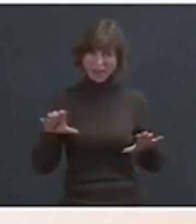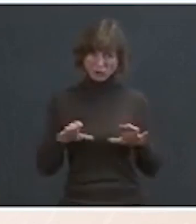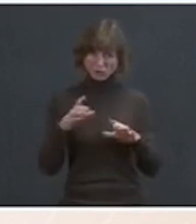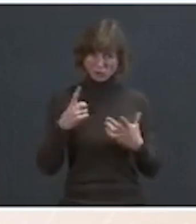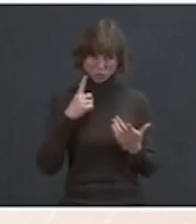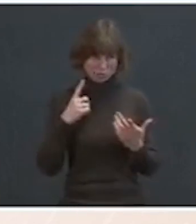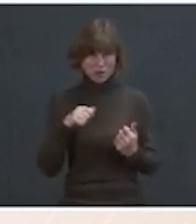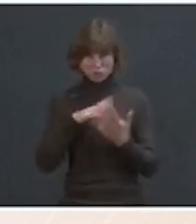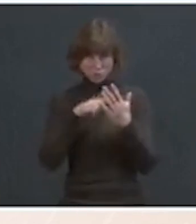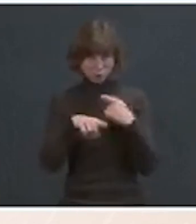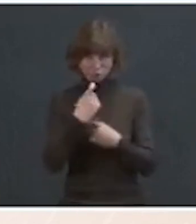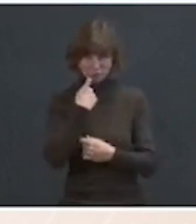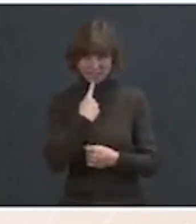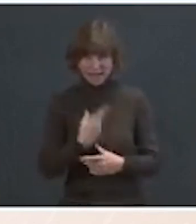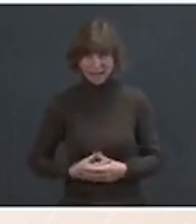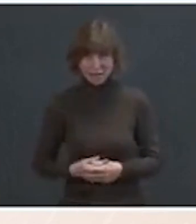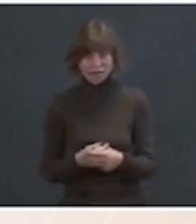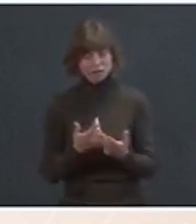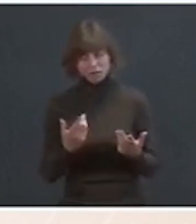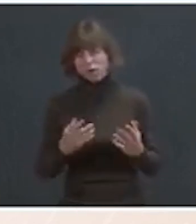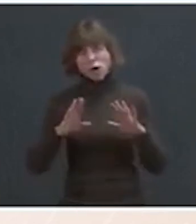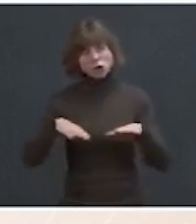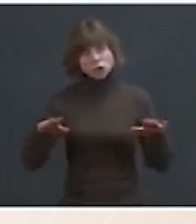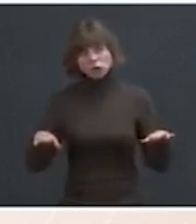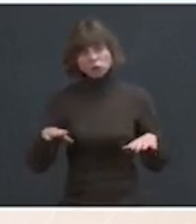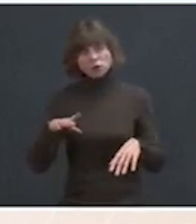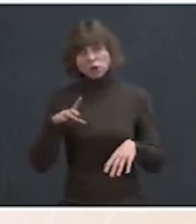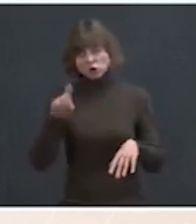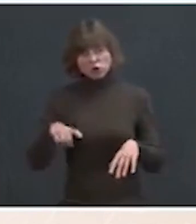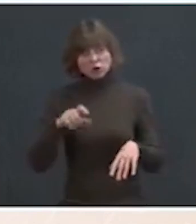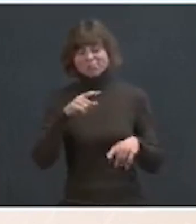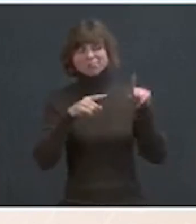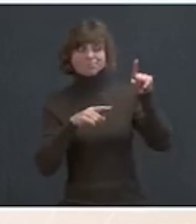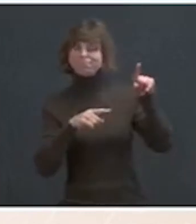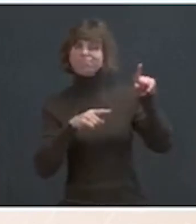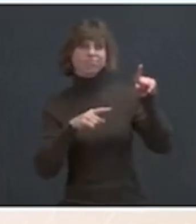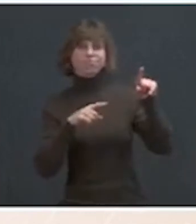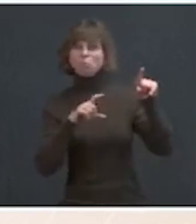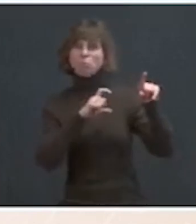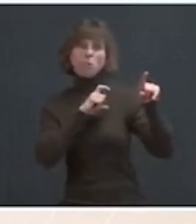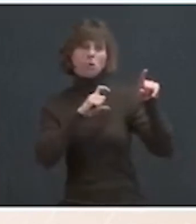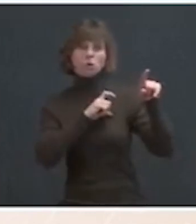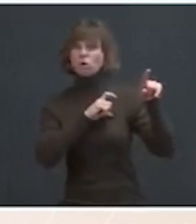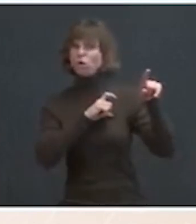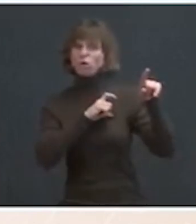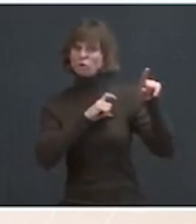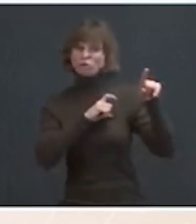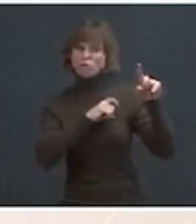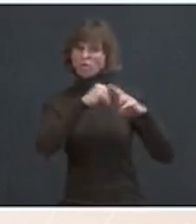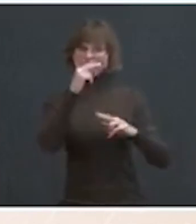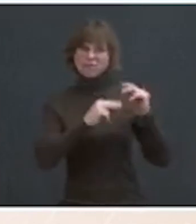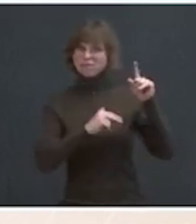what you noted, Caitlin, which is the fact that children should not, these Border Patrol facilities are not made for children, that we are focused